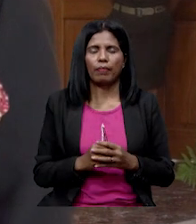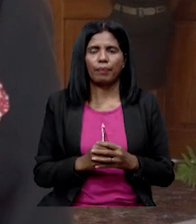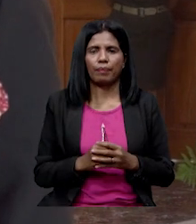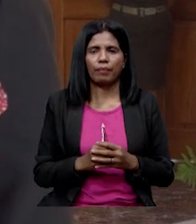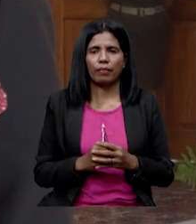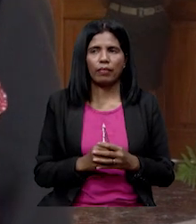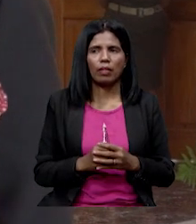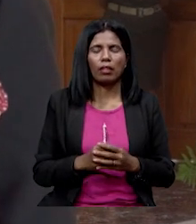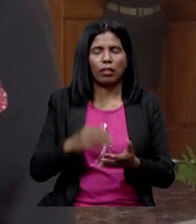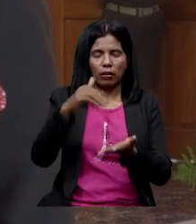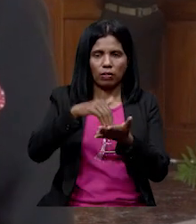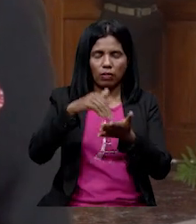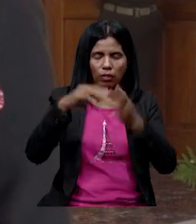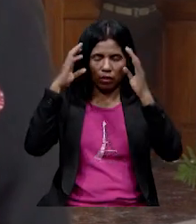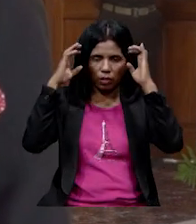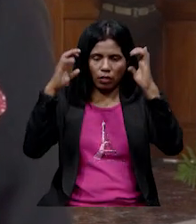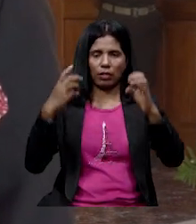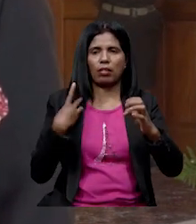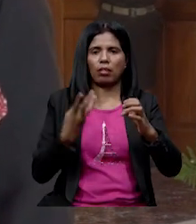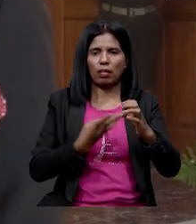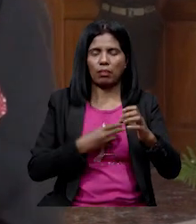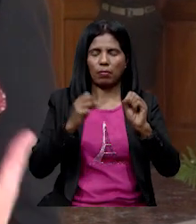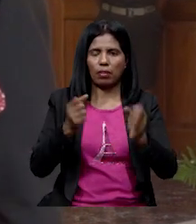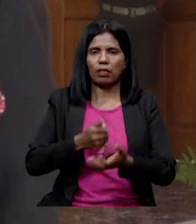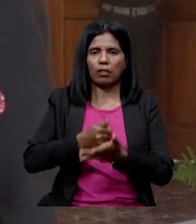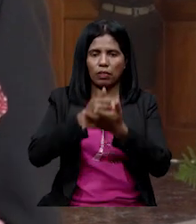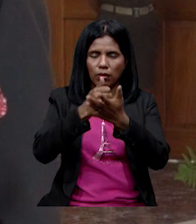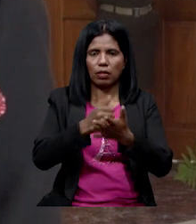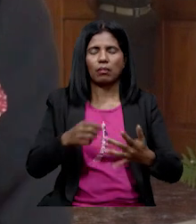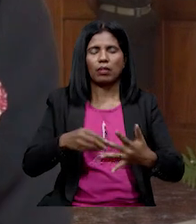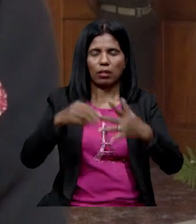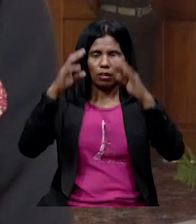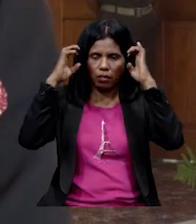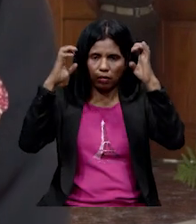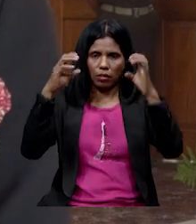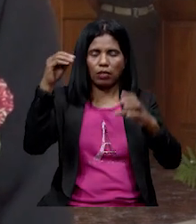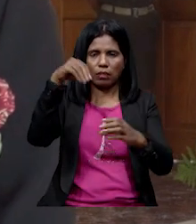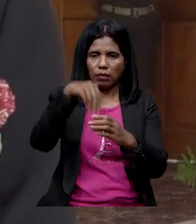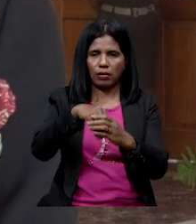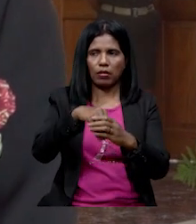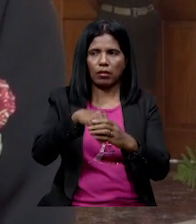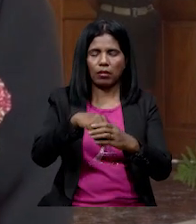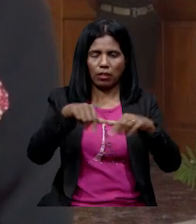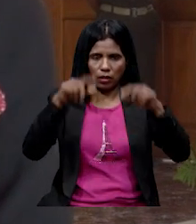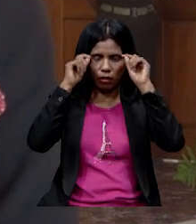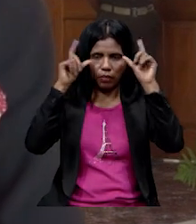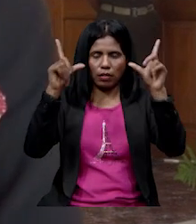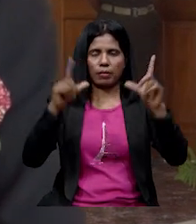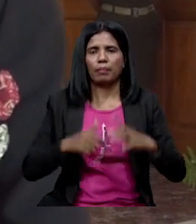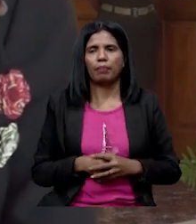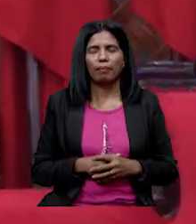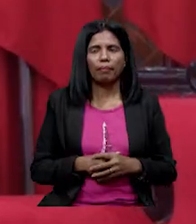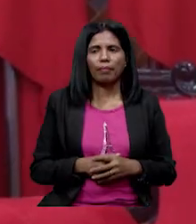vocational studies. We can help in education to be improved here in Timor-Leste. So.